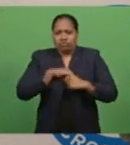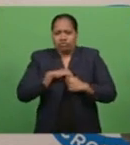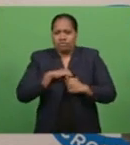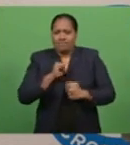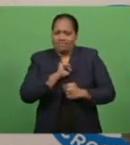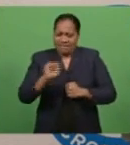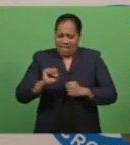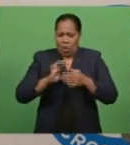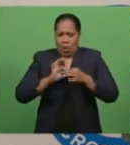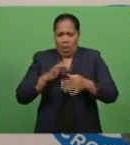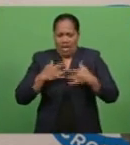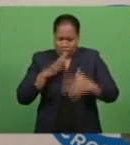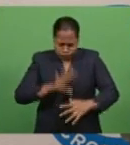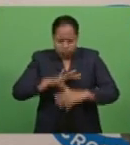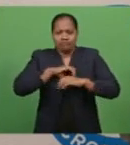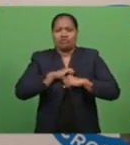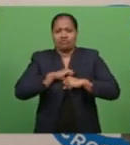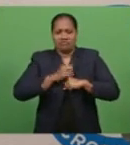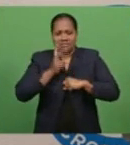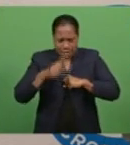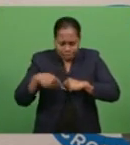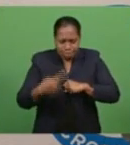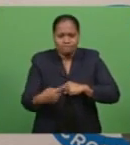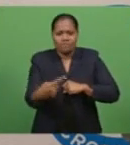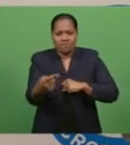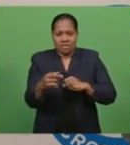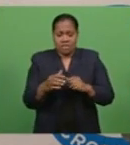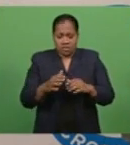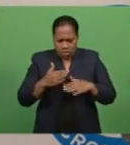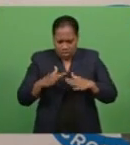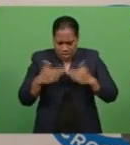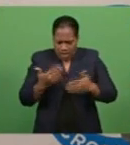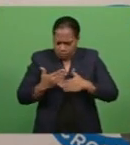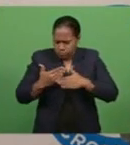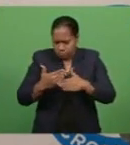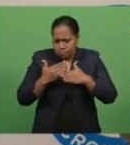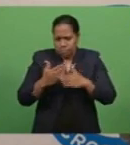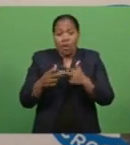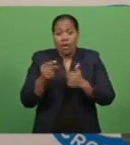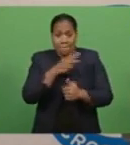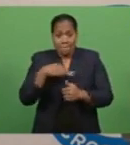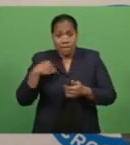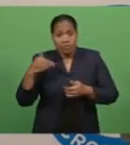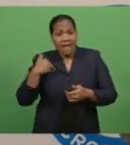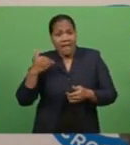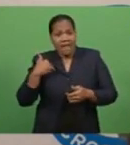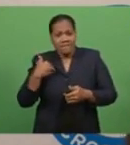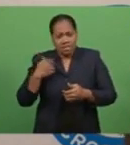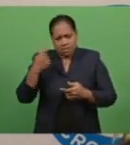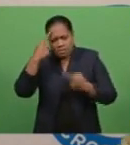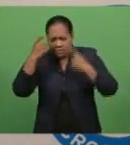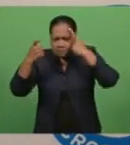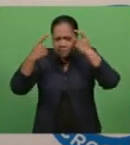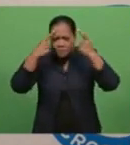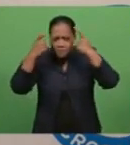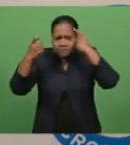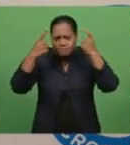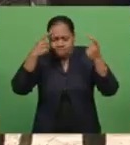with some processes in place, working side by side with the Ministry of Health and coming up with ideas on how we